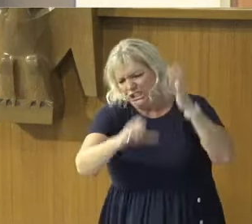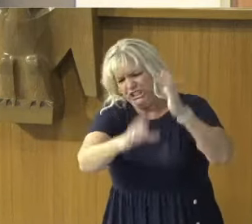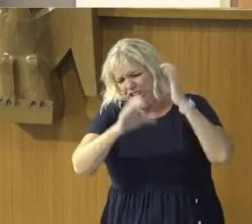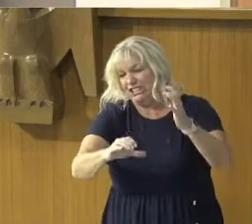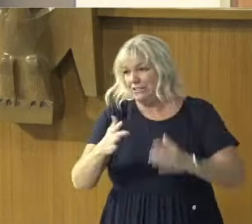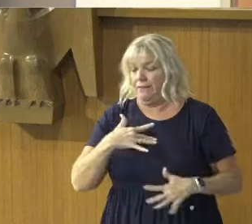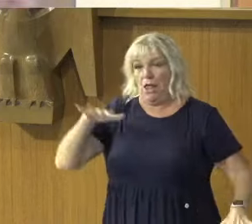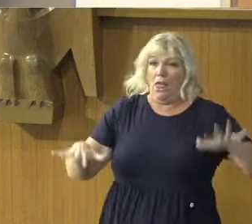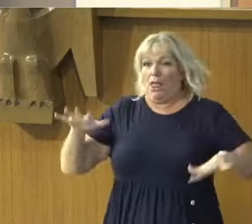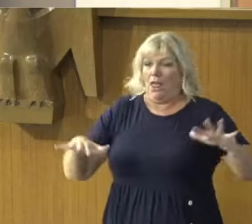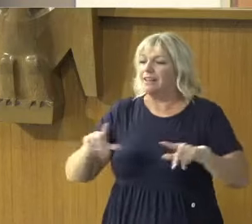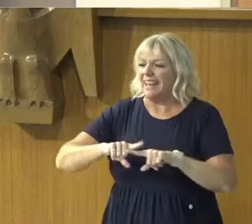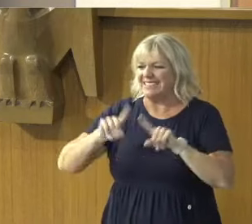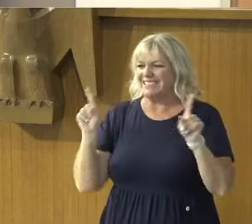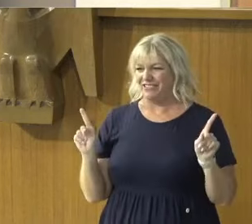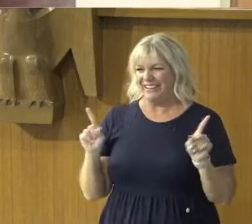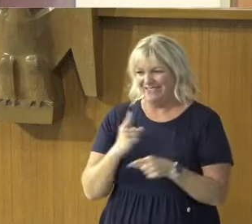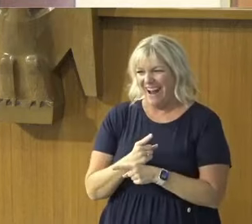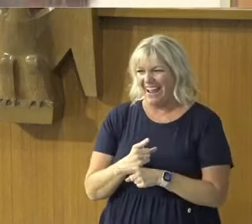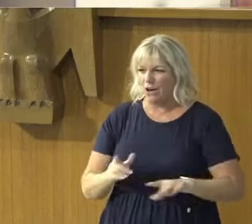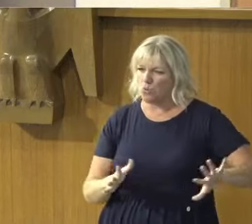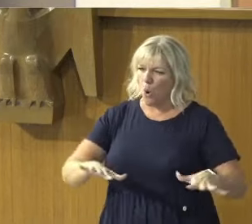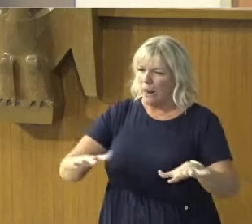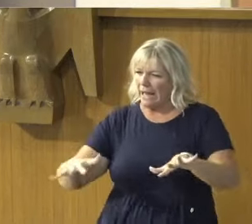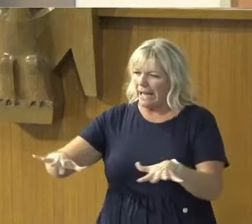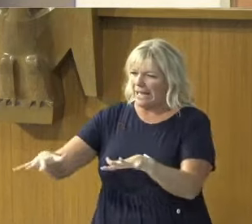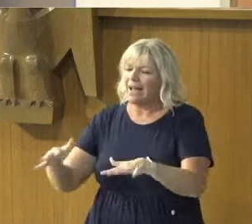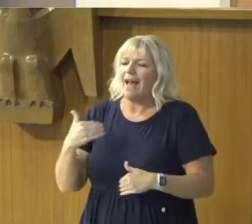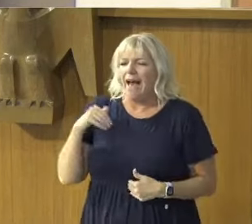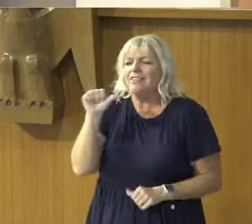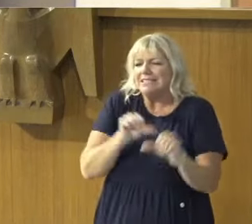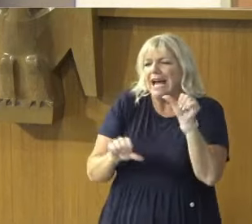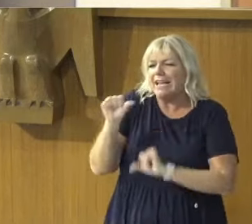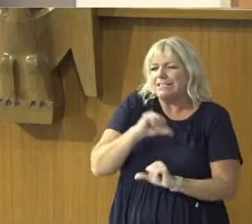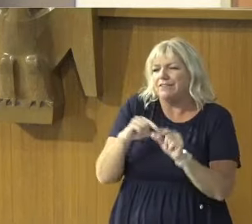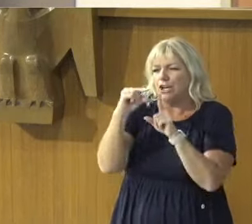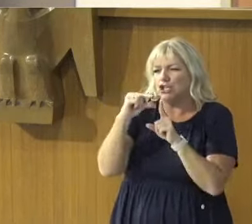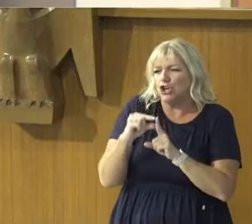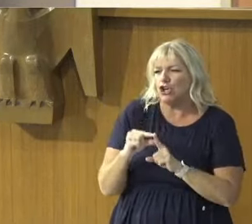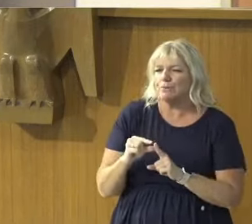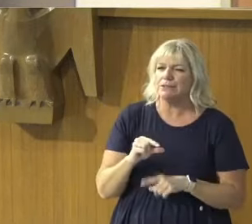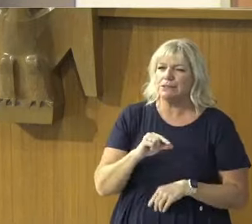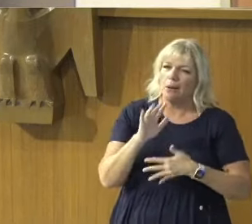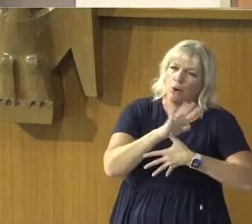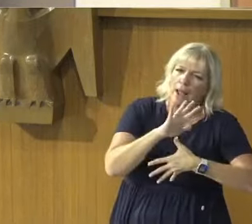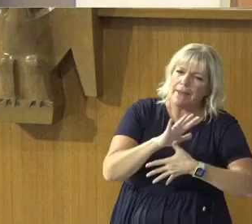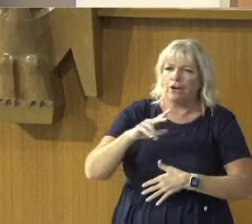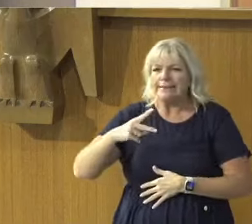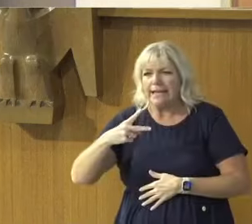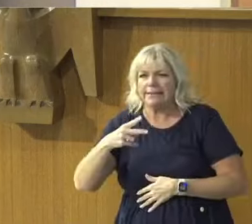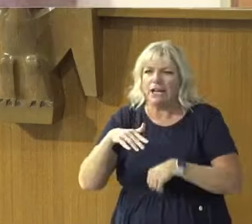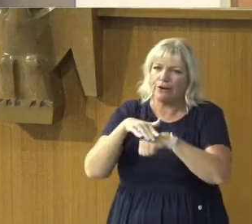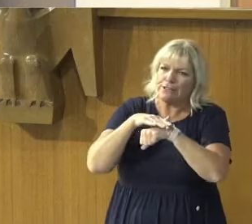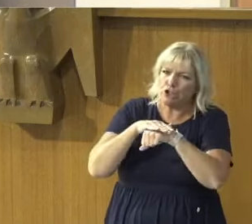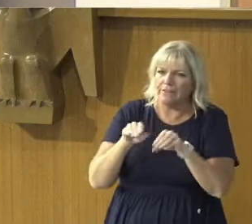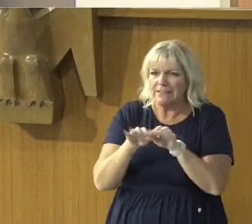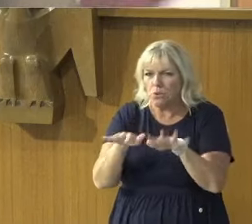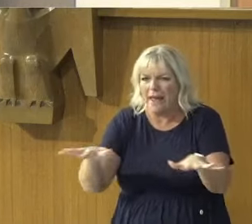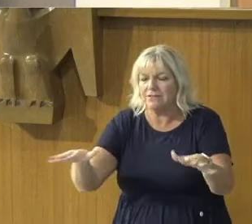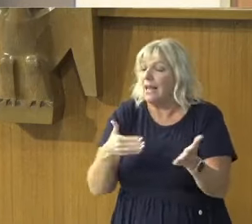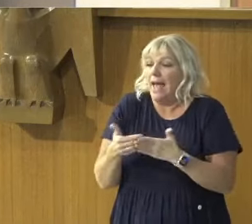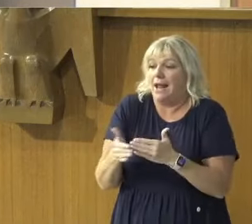it. You all know what I'm talking about. There's scientific terms for these, of course, primary, secondary, surface waves. But again,